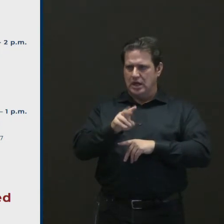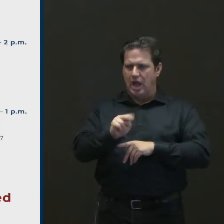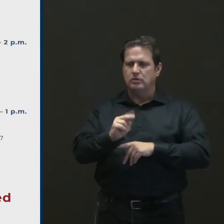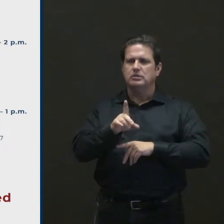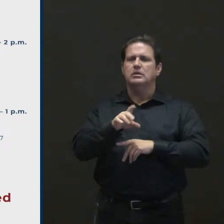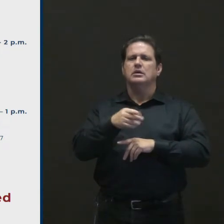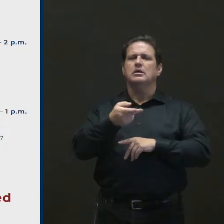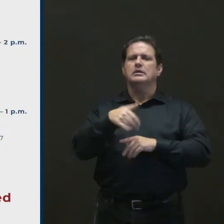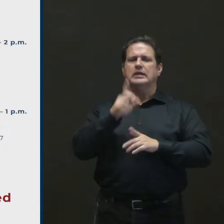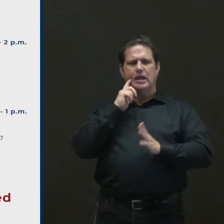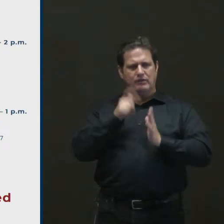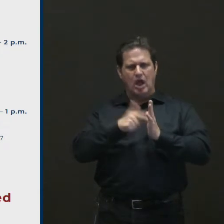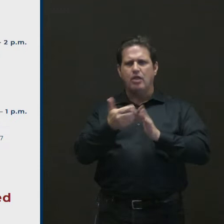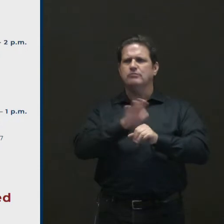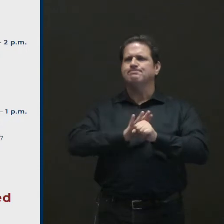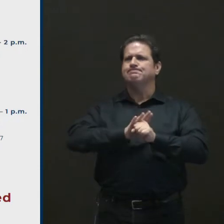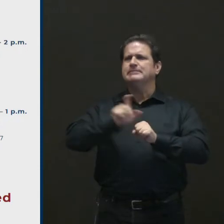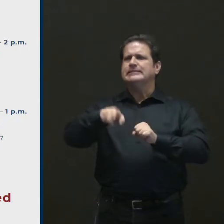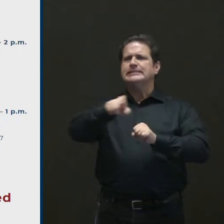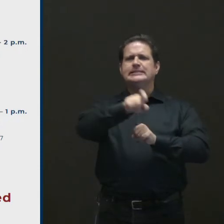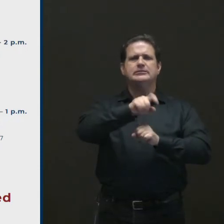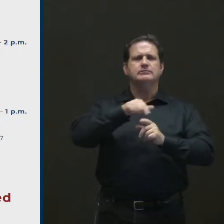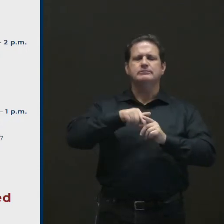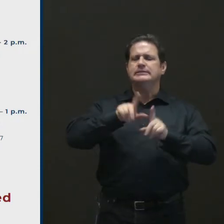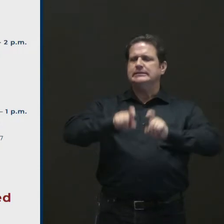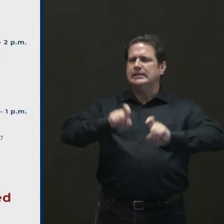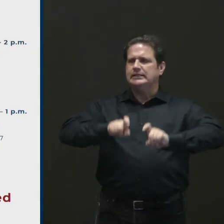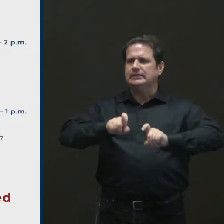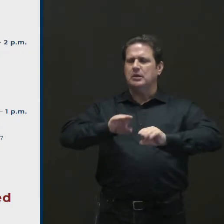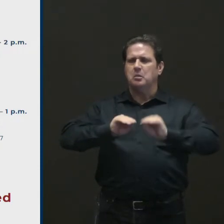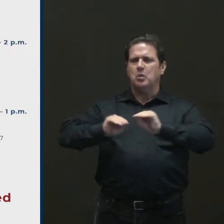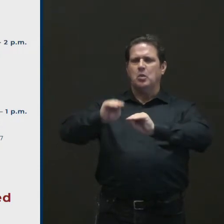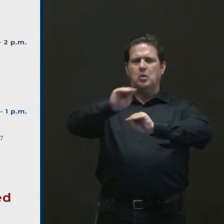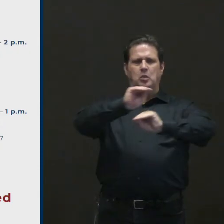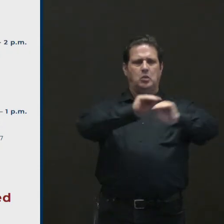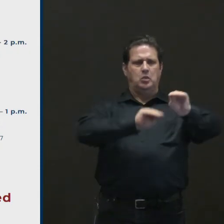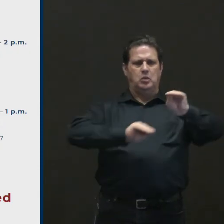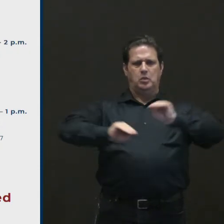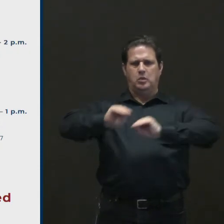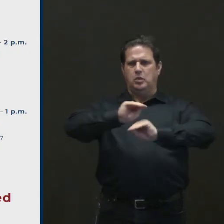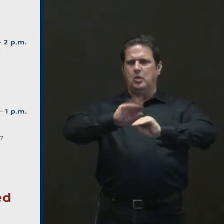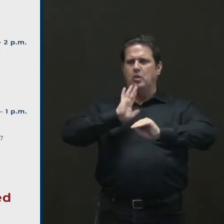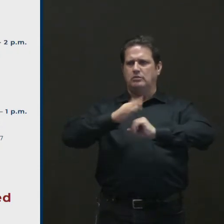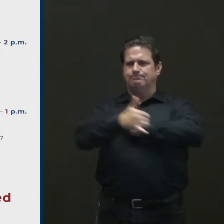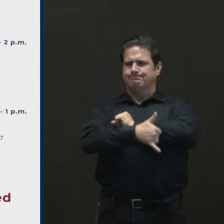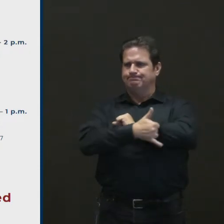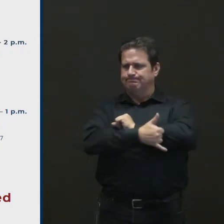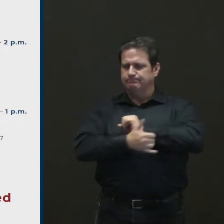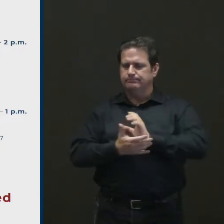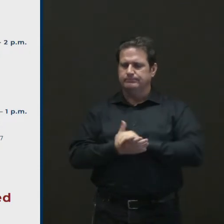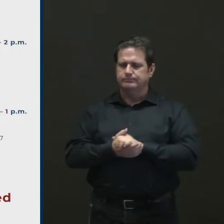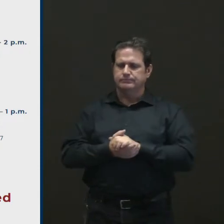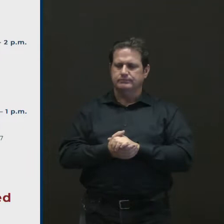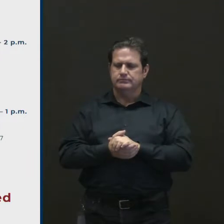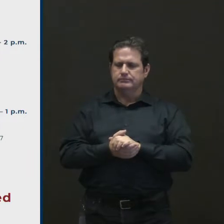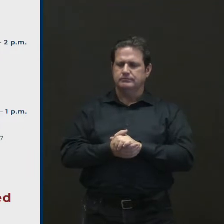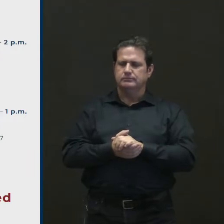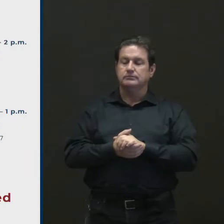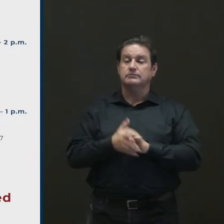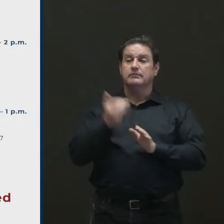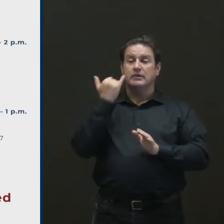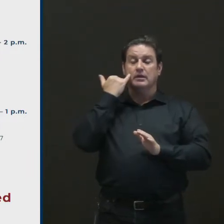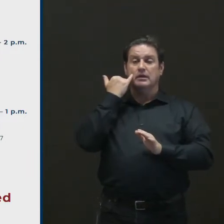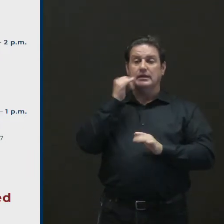health identifies other areas that need testing, move those weekly sites around Kent and Sussex County. So, if you go to